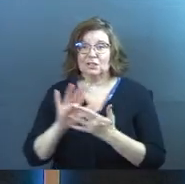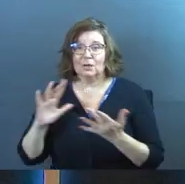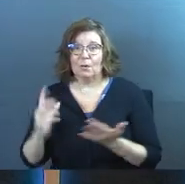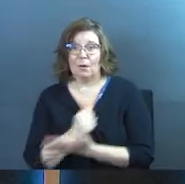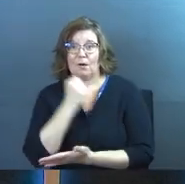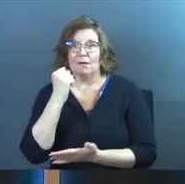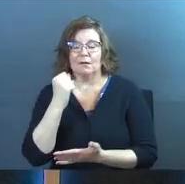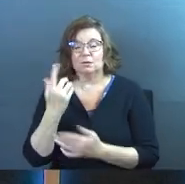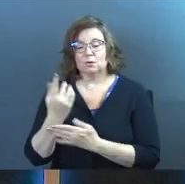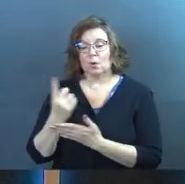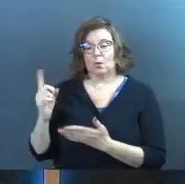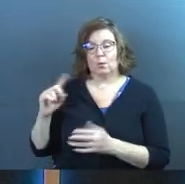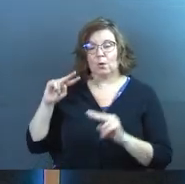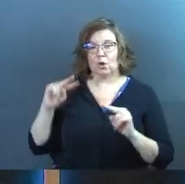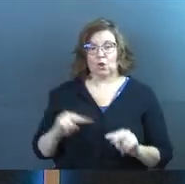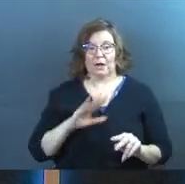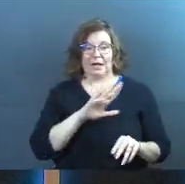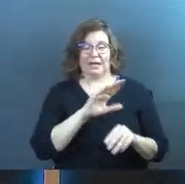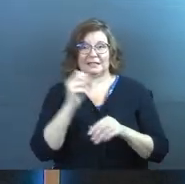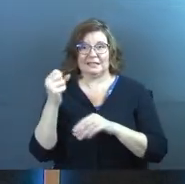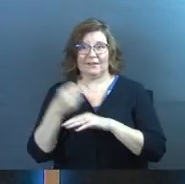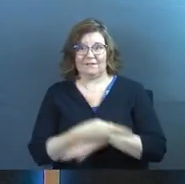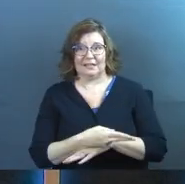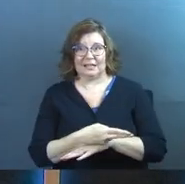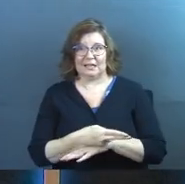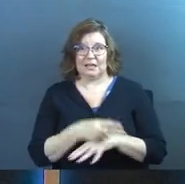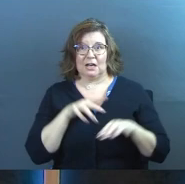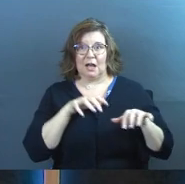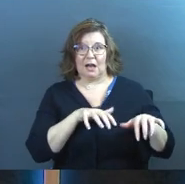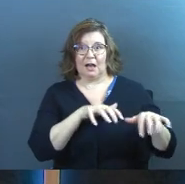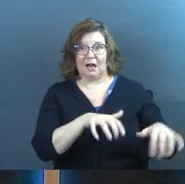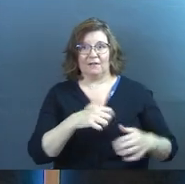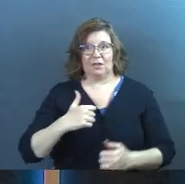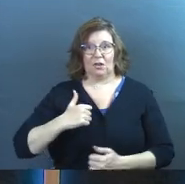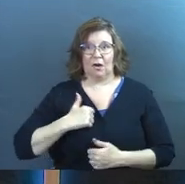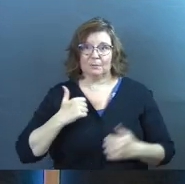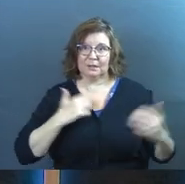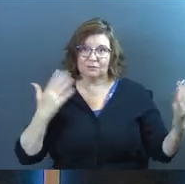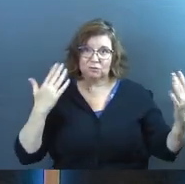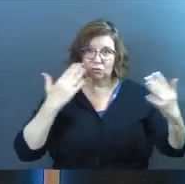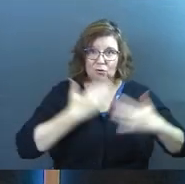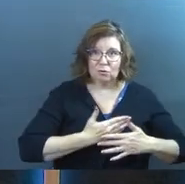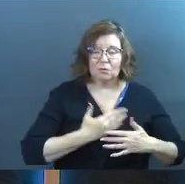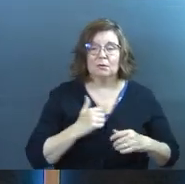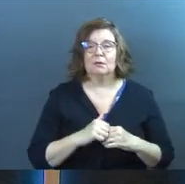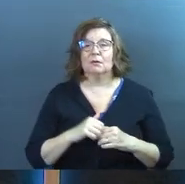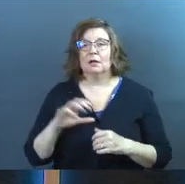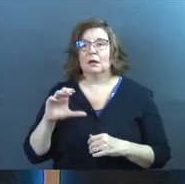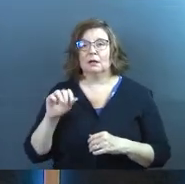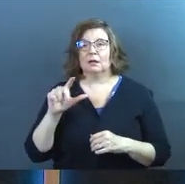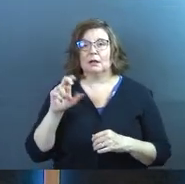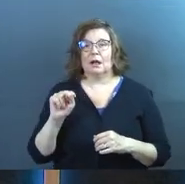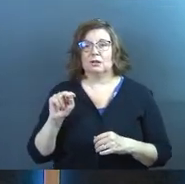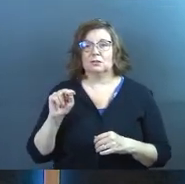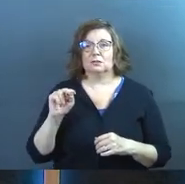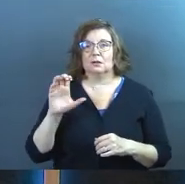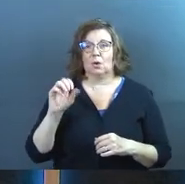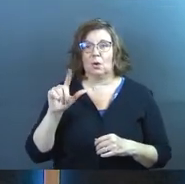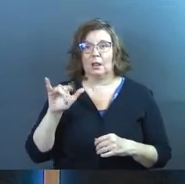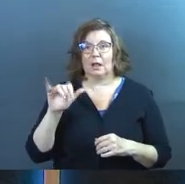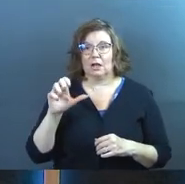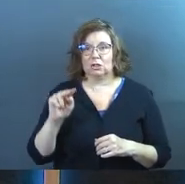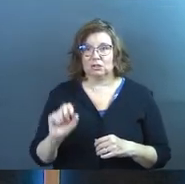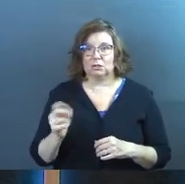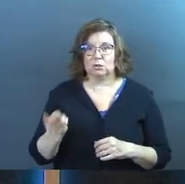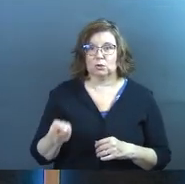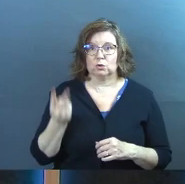last week, we looked at his defeat of the armies of darkness, and this was in Colossians chapter 2, verse 13, and I'm just going to review